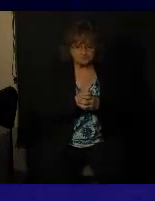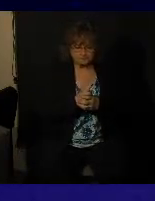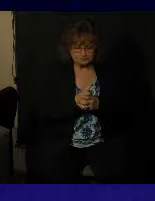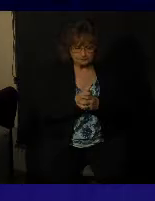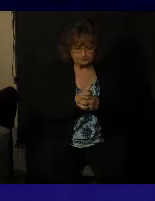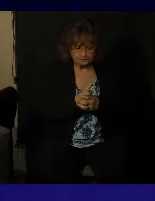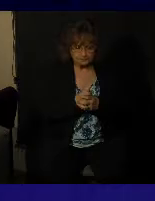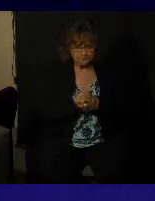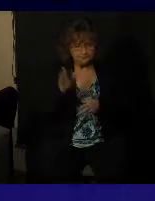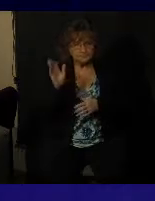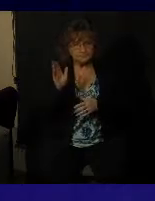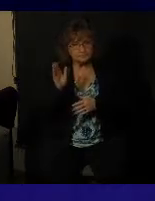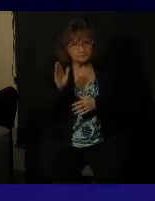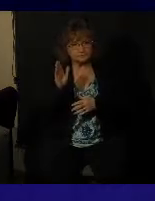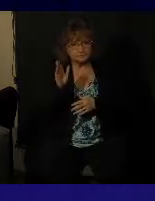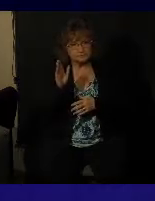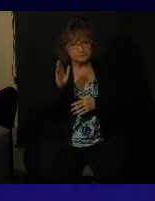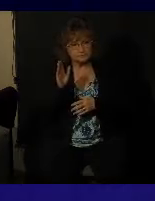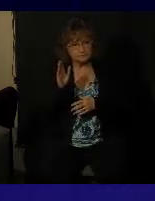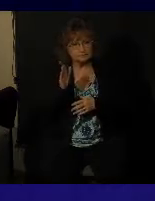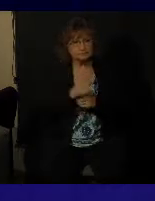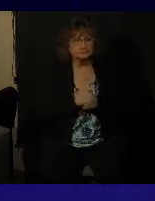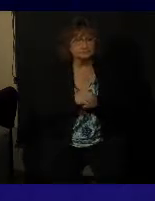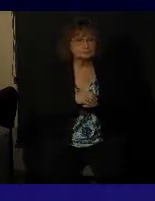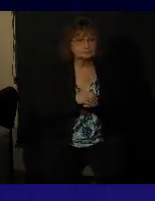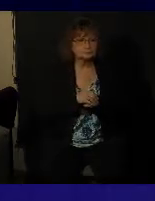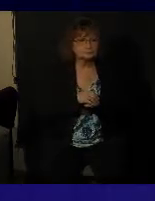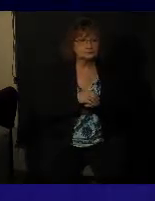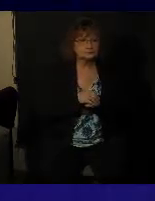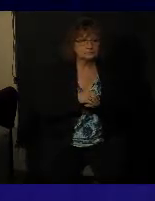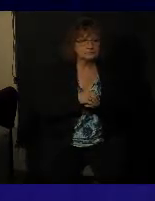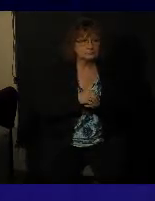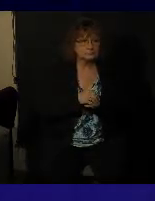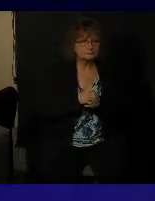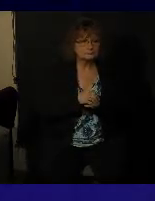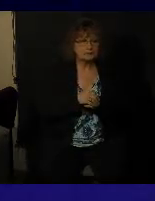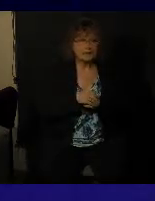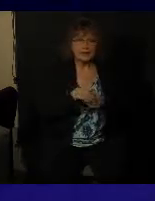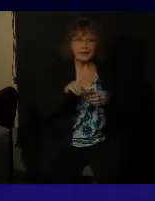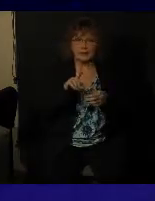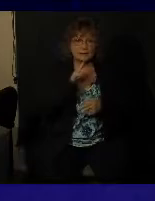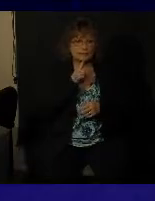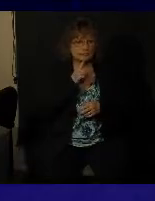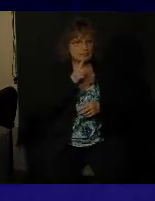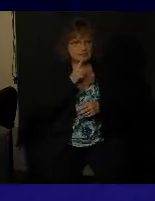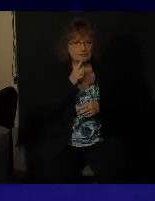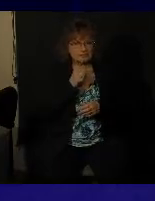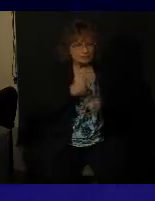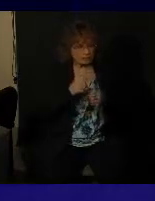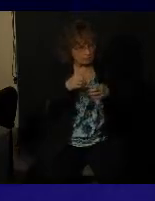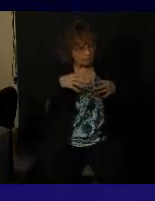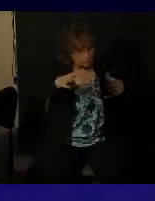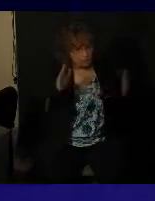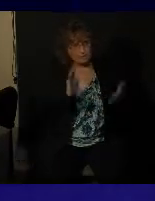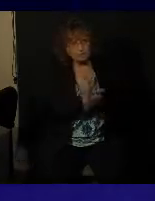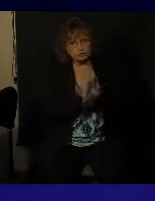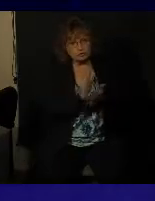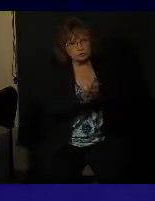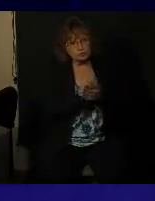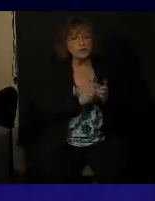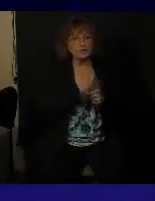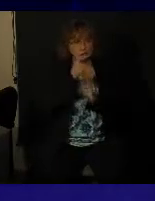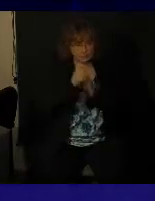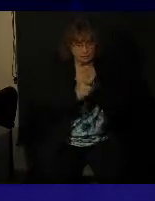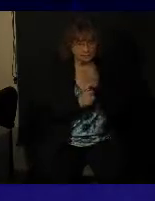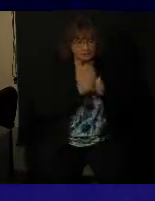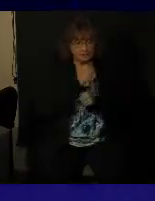I didn't go to school, barely any. Ditched a lot of school, skipped a lot of classes, and was being very